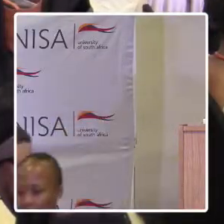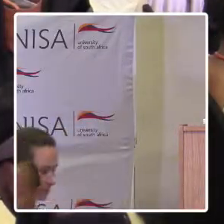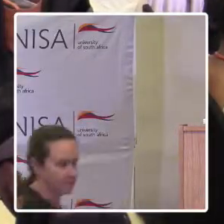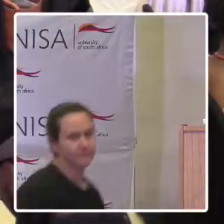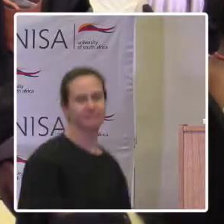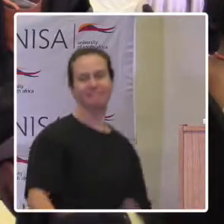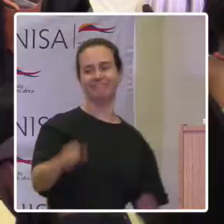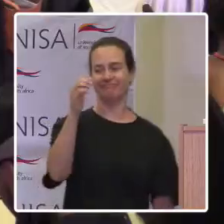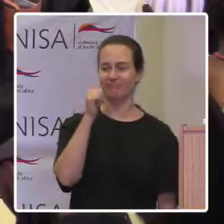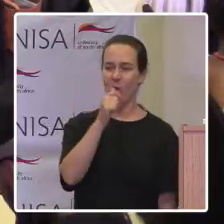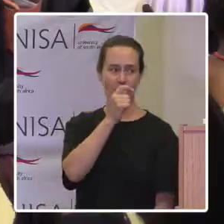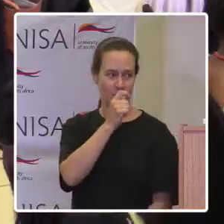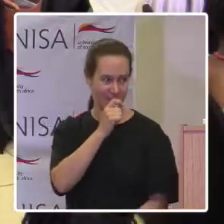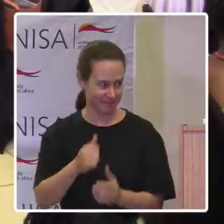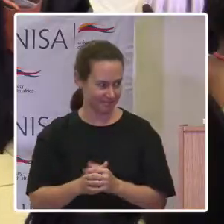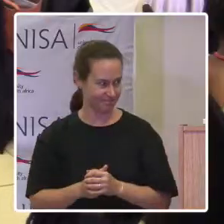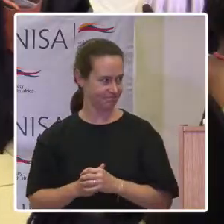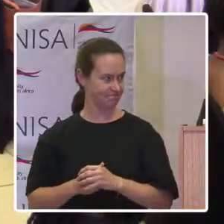Good morning.